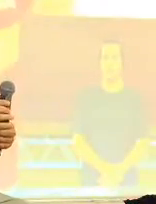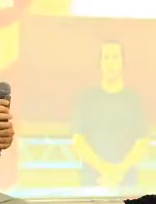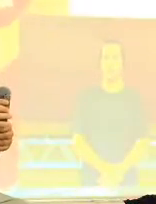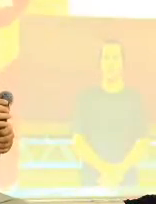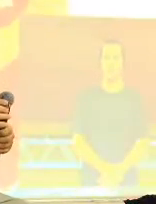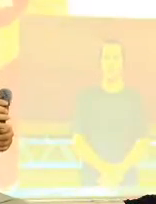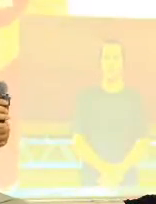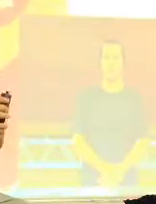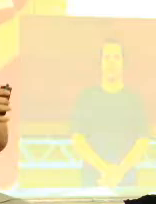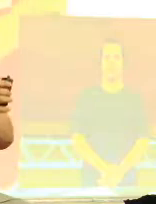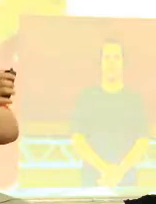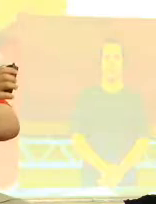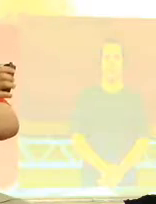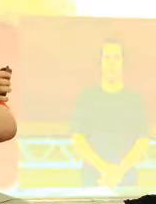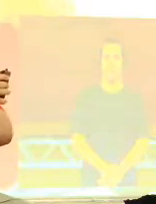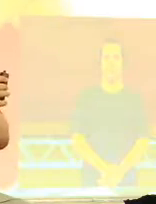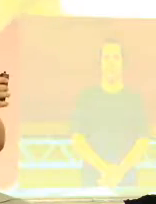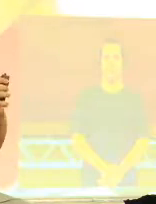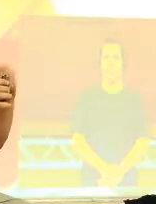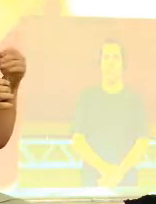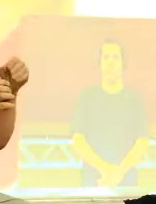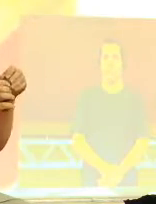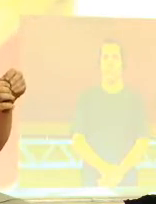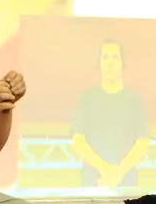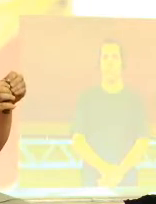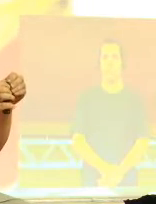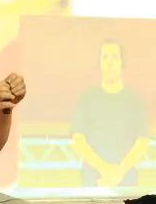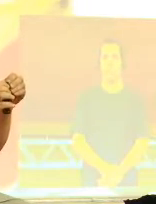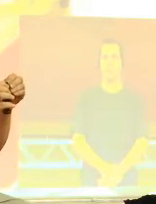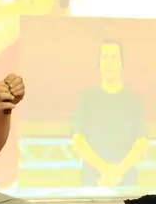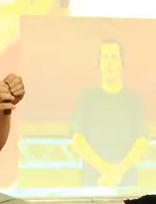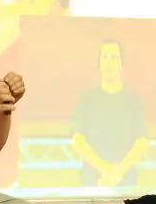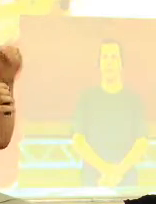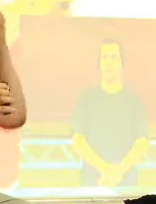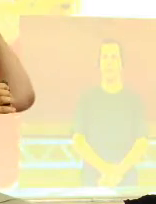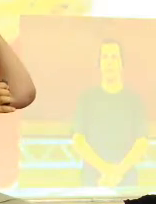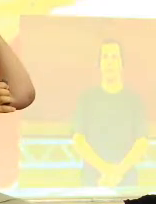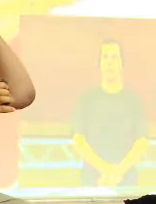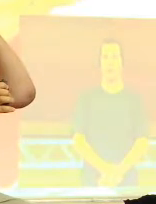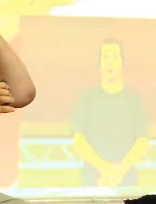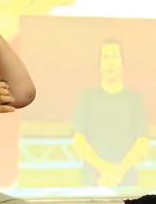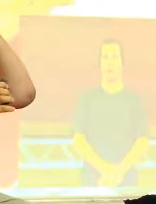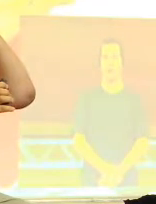Well, I hear a lot of noise, but that's all.